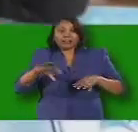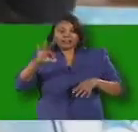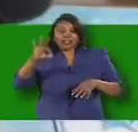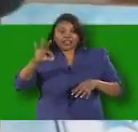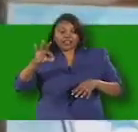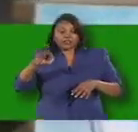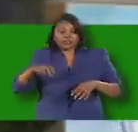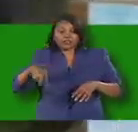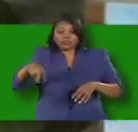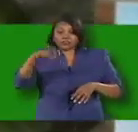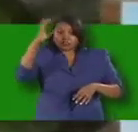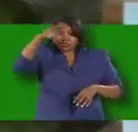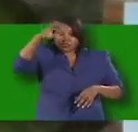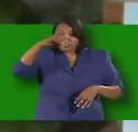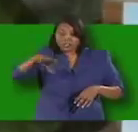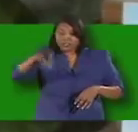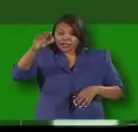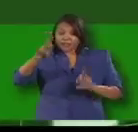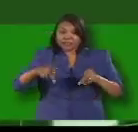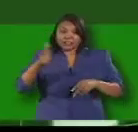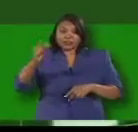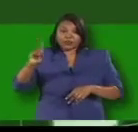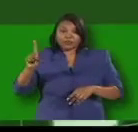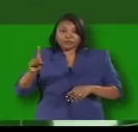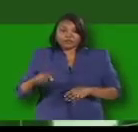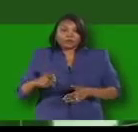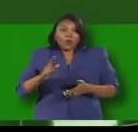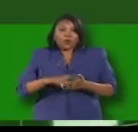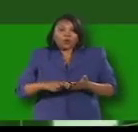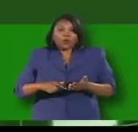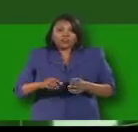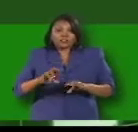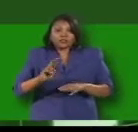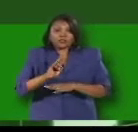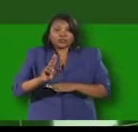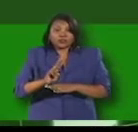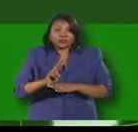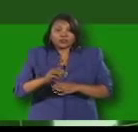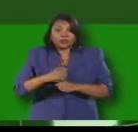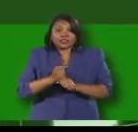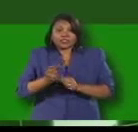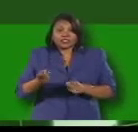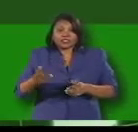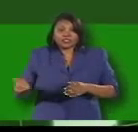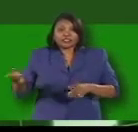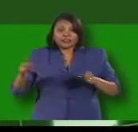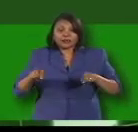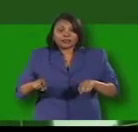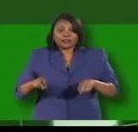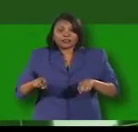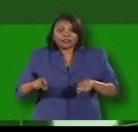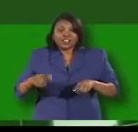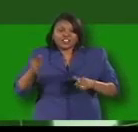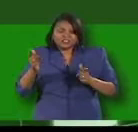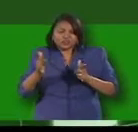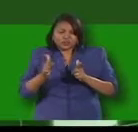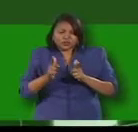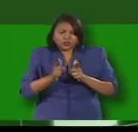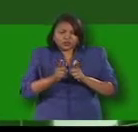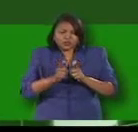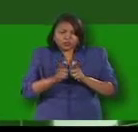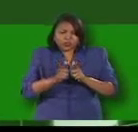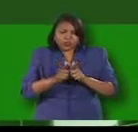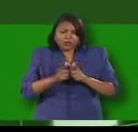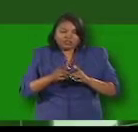of these things are happening. So what are these wireless sensor networks that are going to make this Internet of Things happen? They're tiny sensors, or some people call